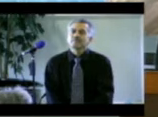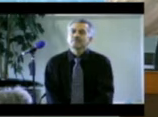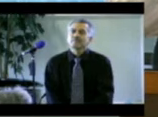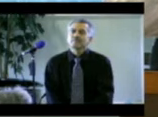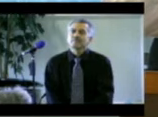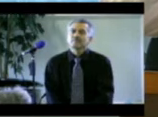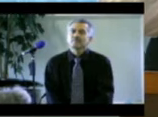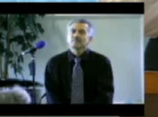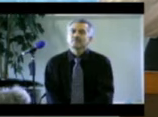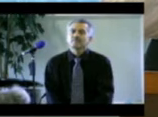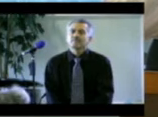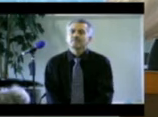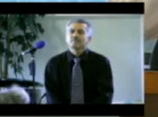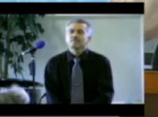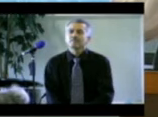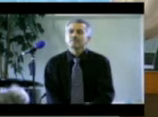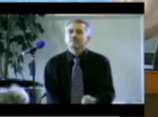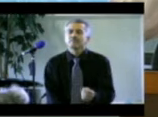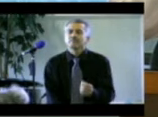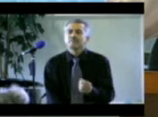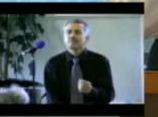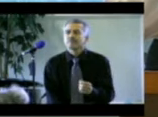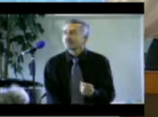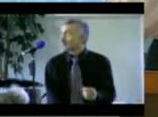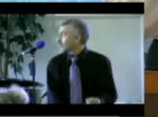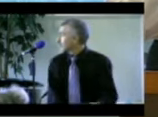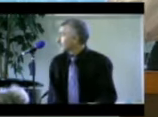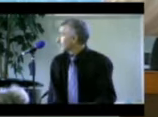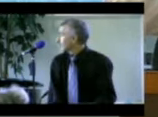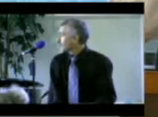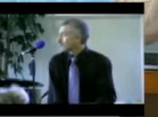I close my eyes and call to you,